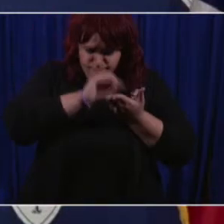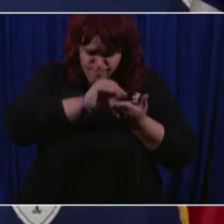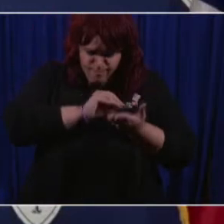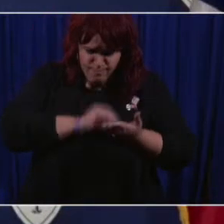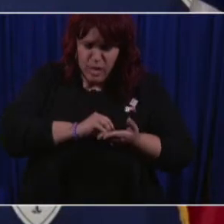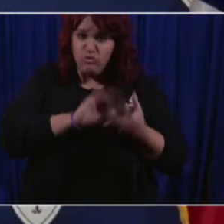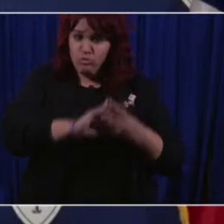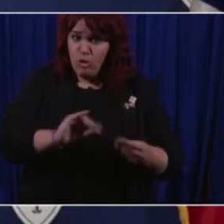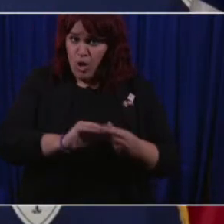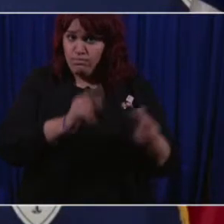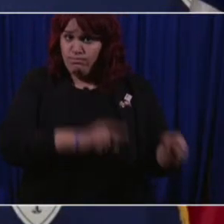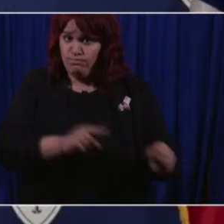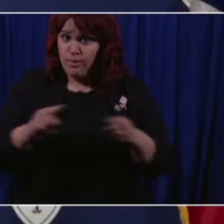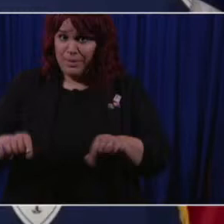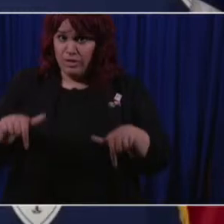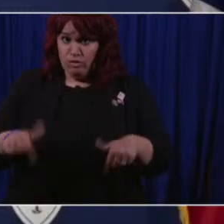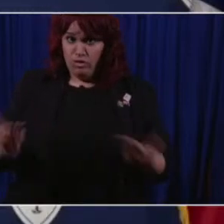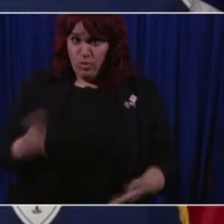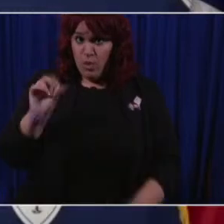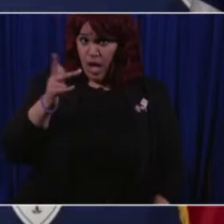Well, let me give you what the numbers are.